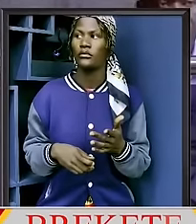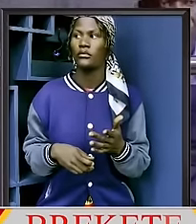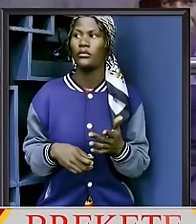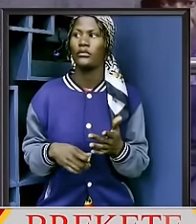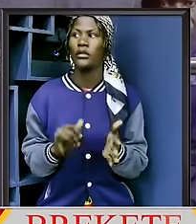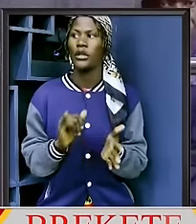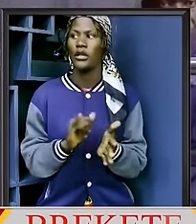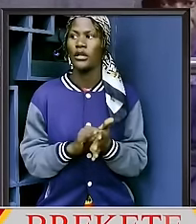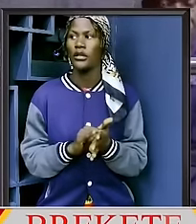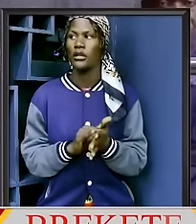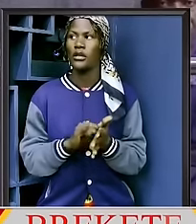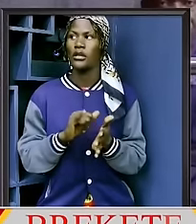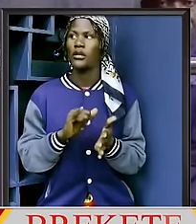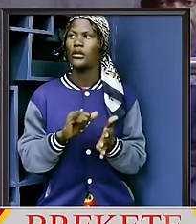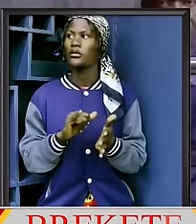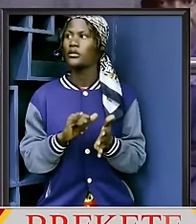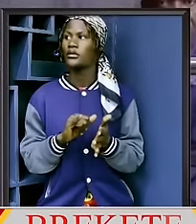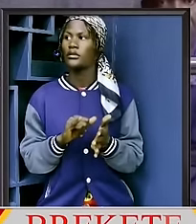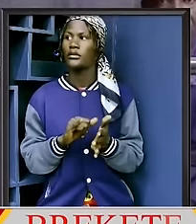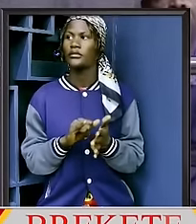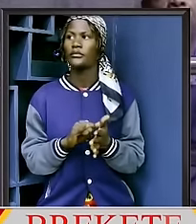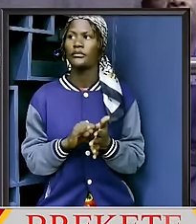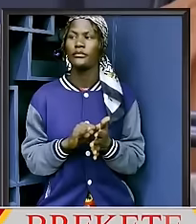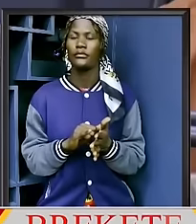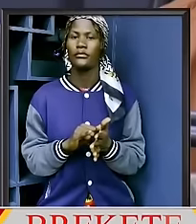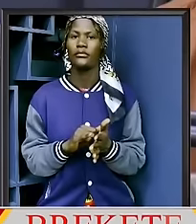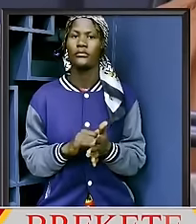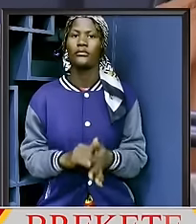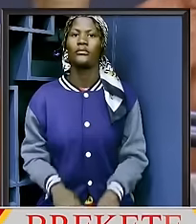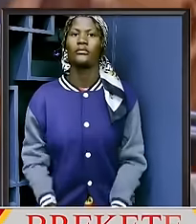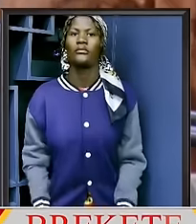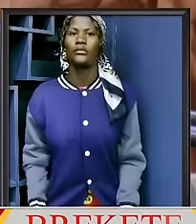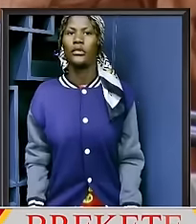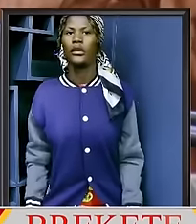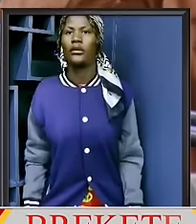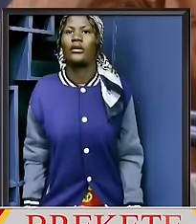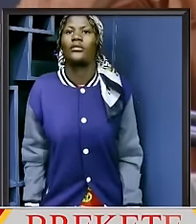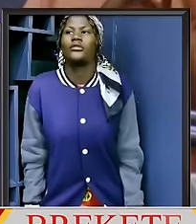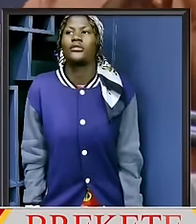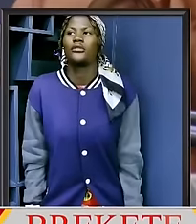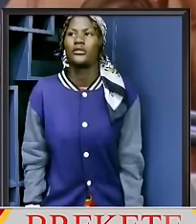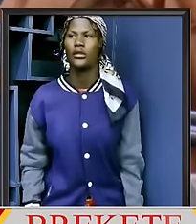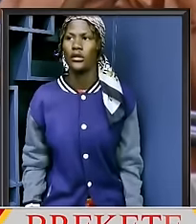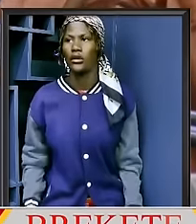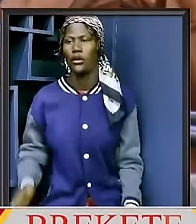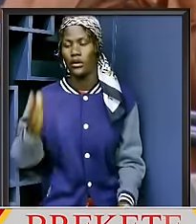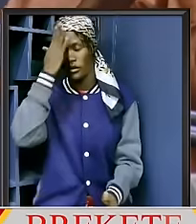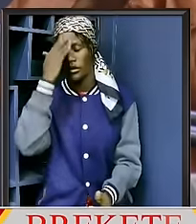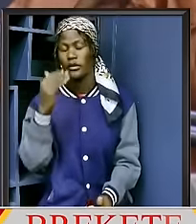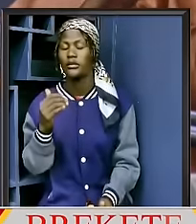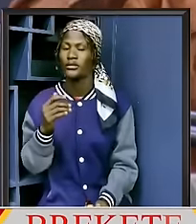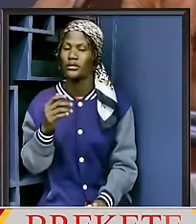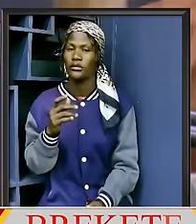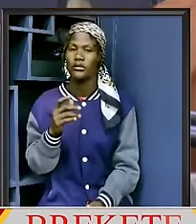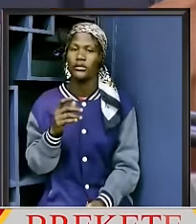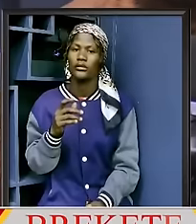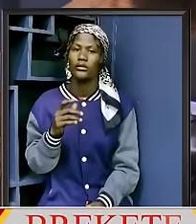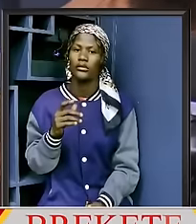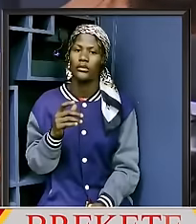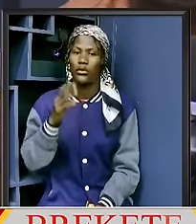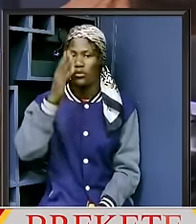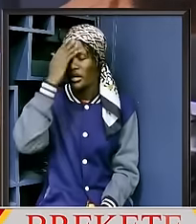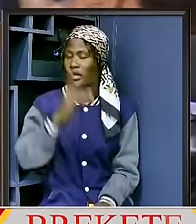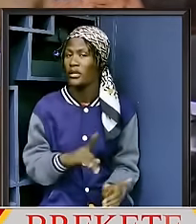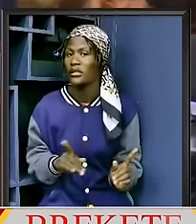The company gave us. So now customer can talk, say, waiting be the reason we make customer go talk, say, they no go send them to